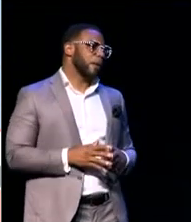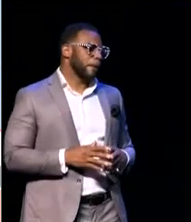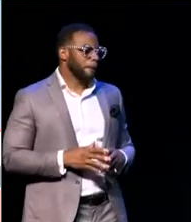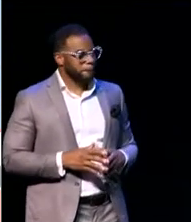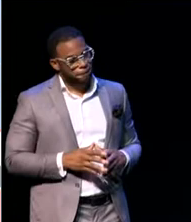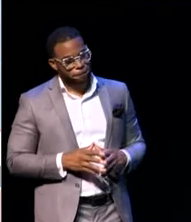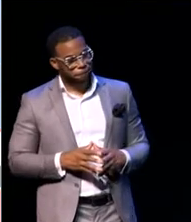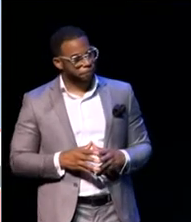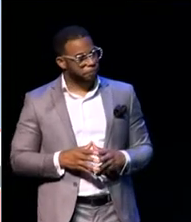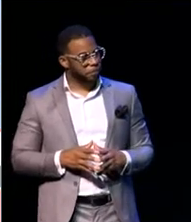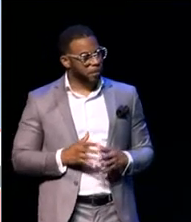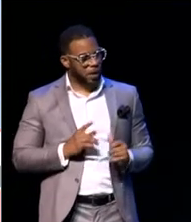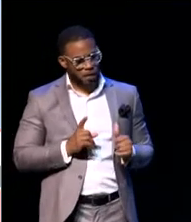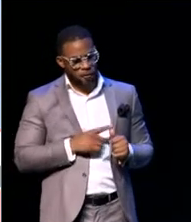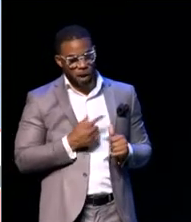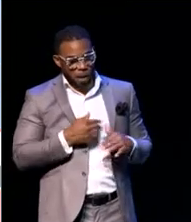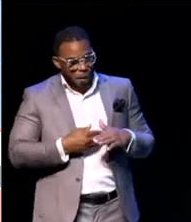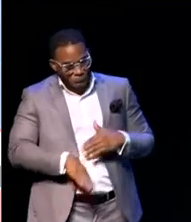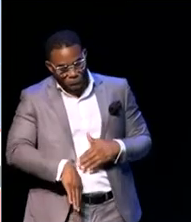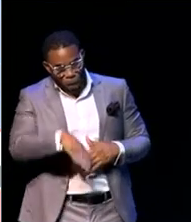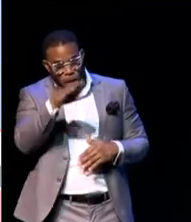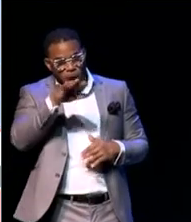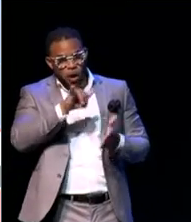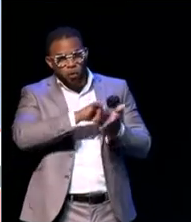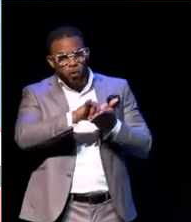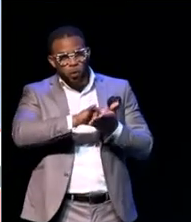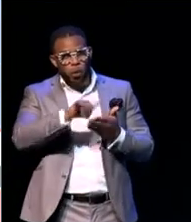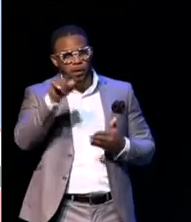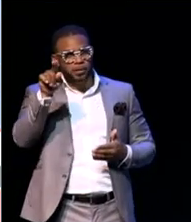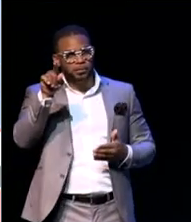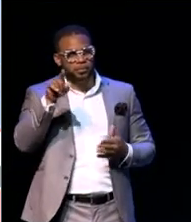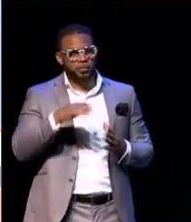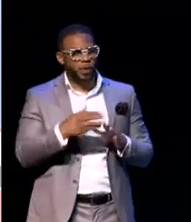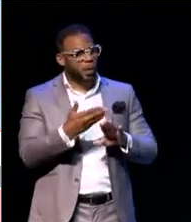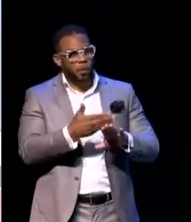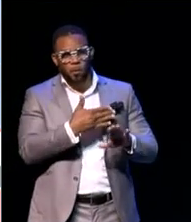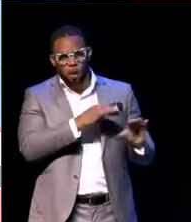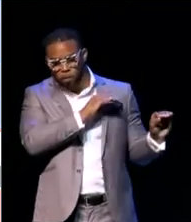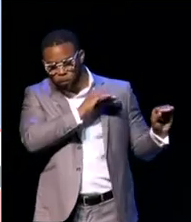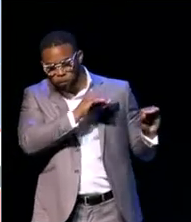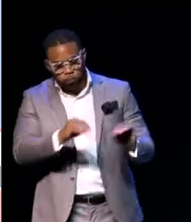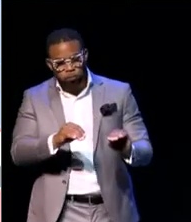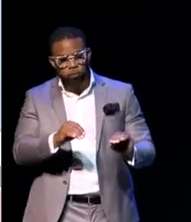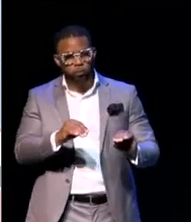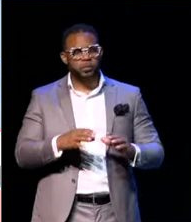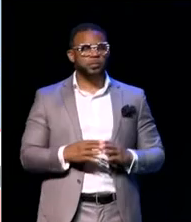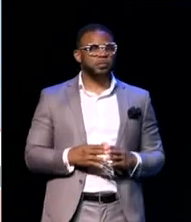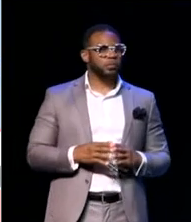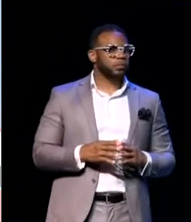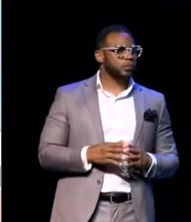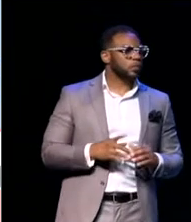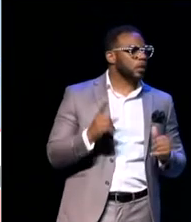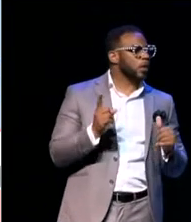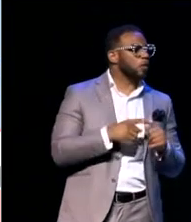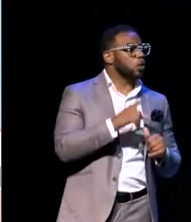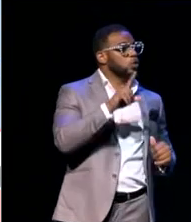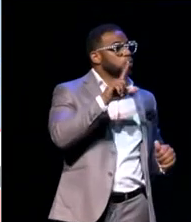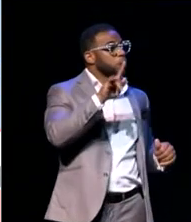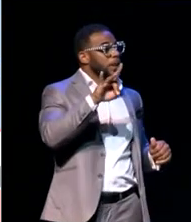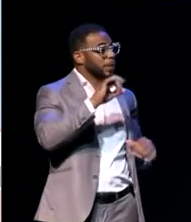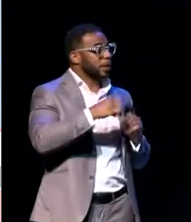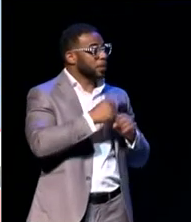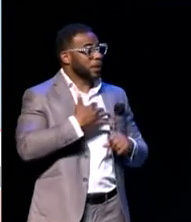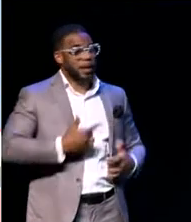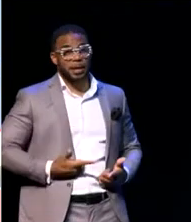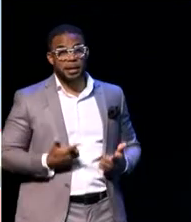I was born and raised in New York City before I came down here. The first 28 years